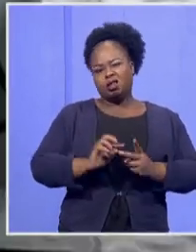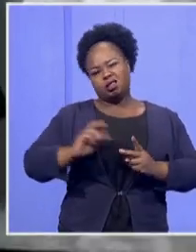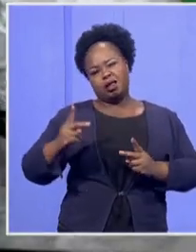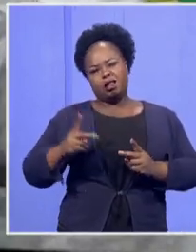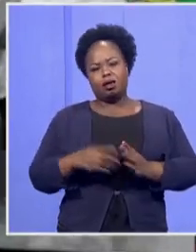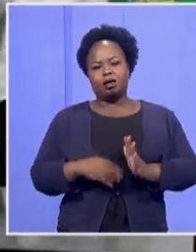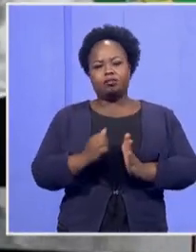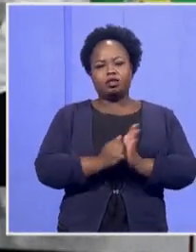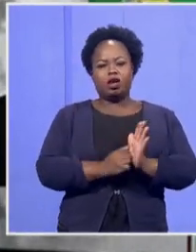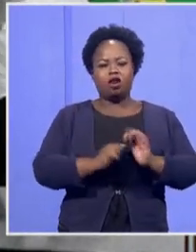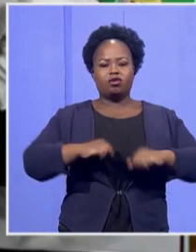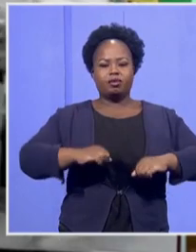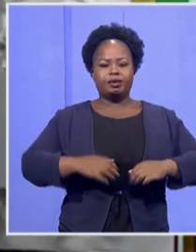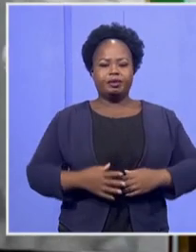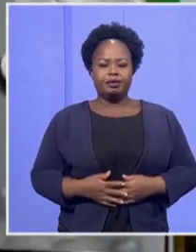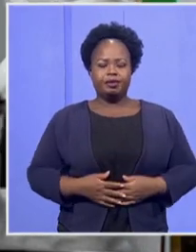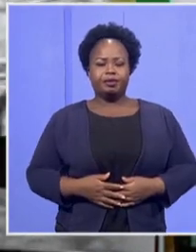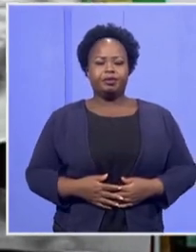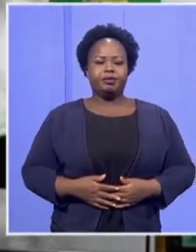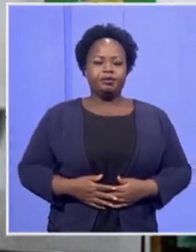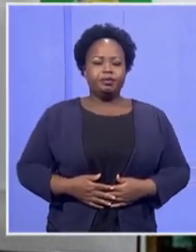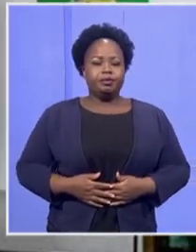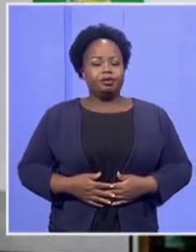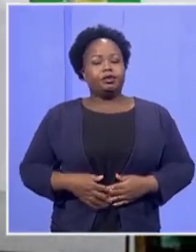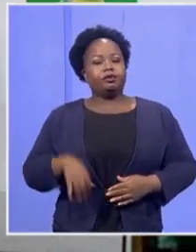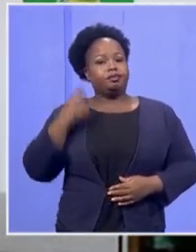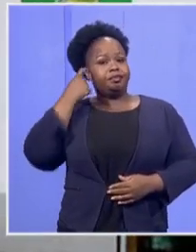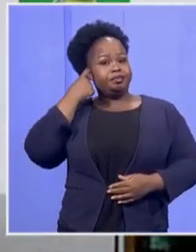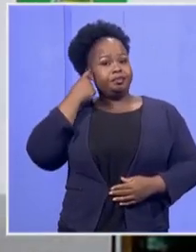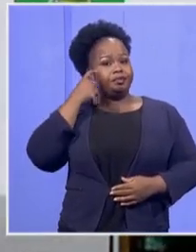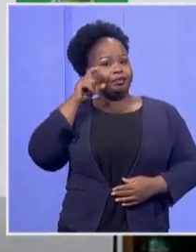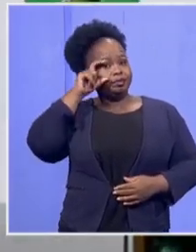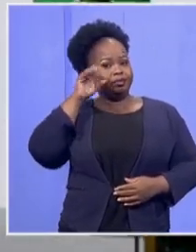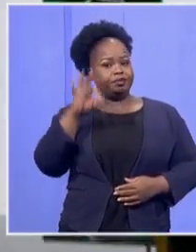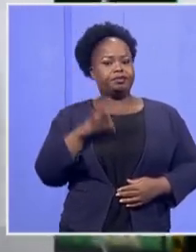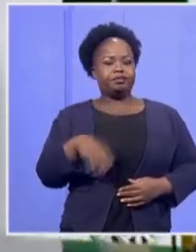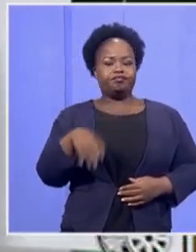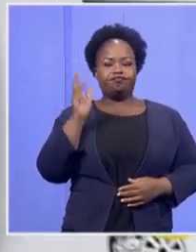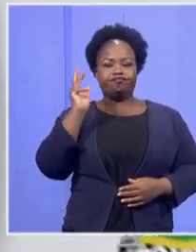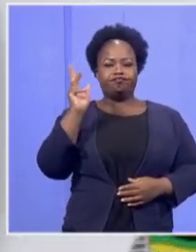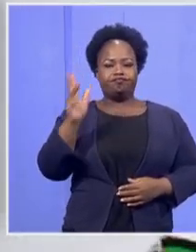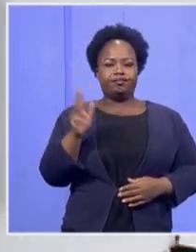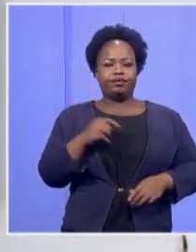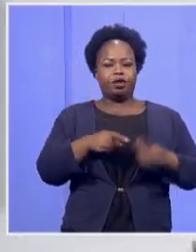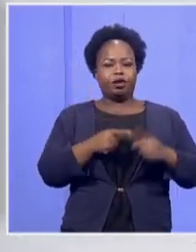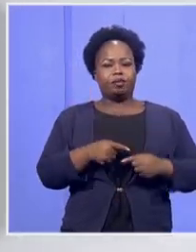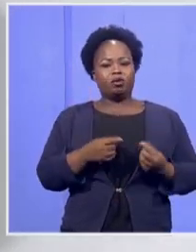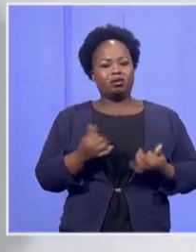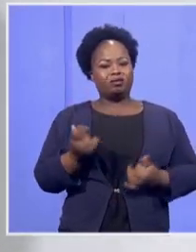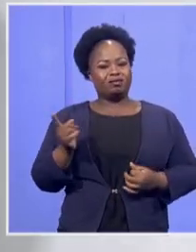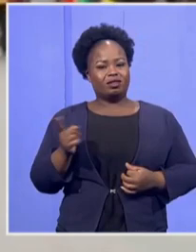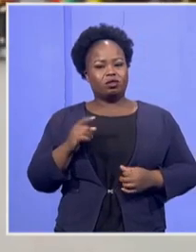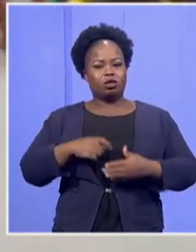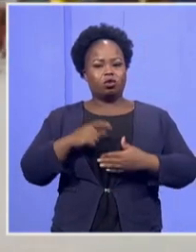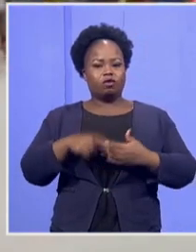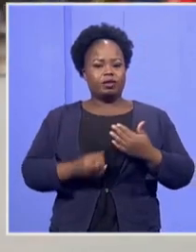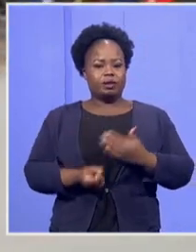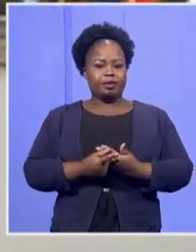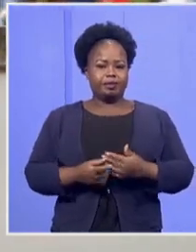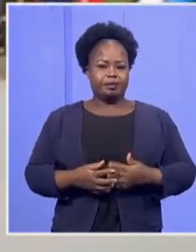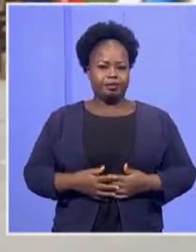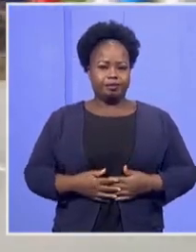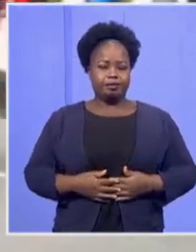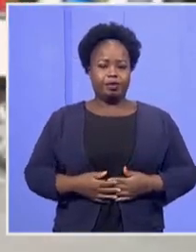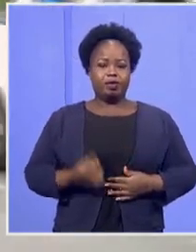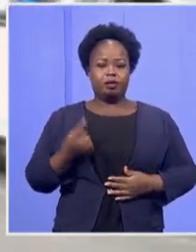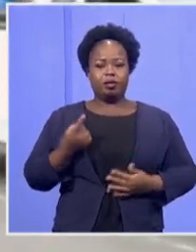resolutions. ANC Secretary General Fikile Mbalula was engaging the media on the party's resolutions following the conference. One of